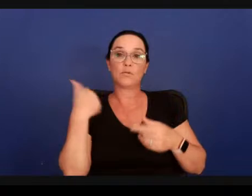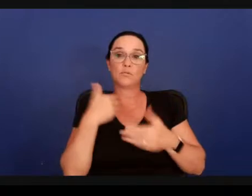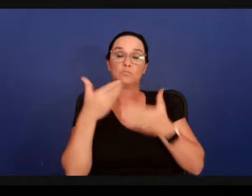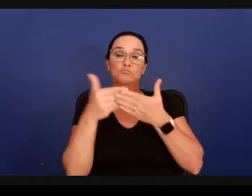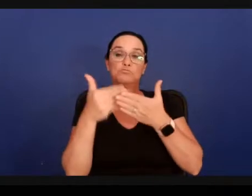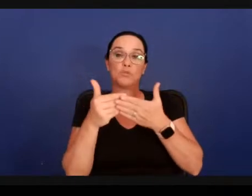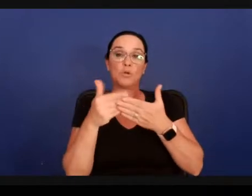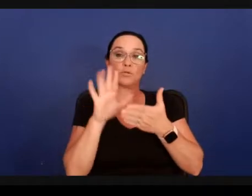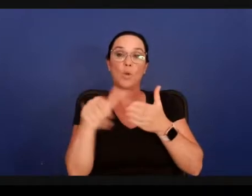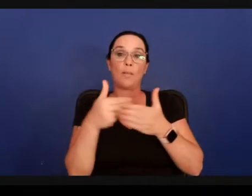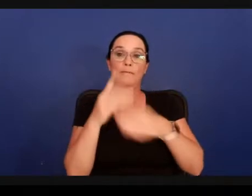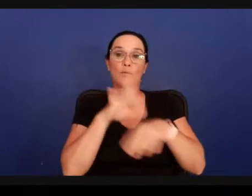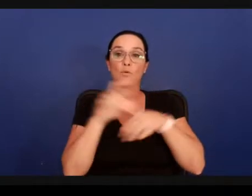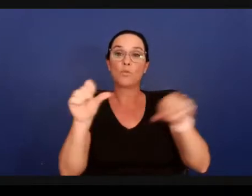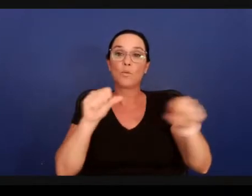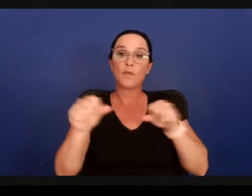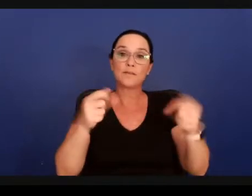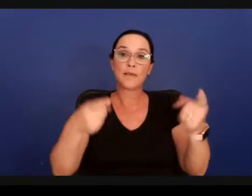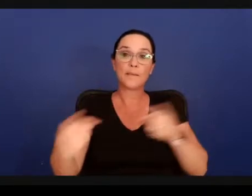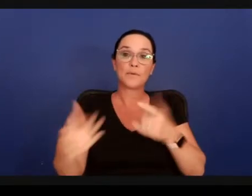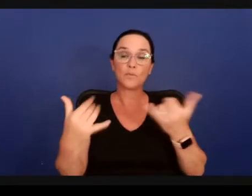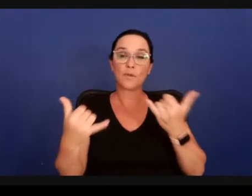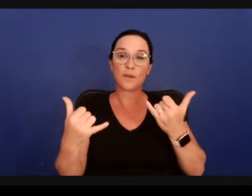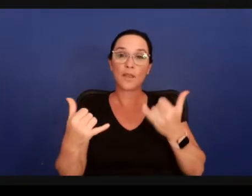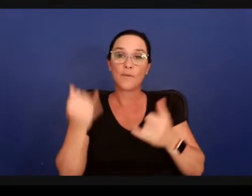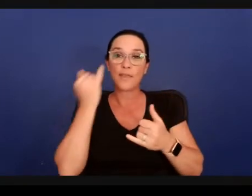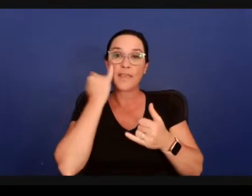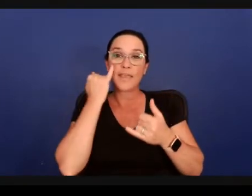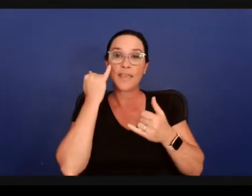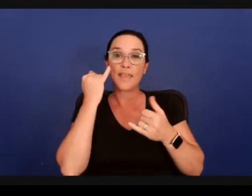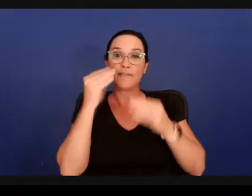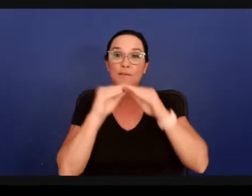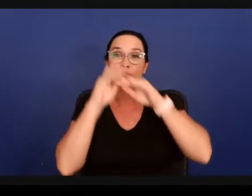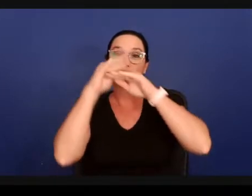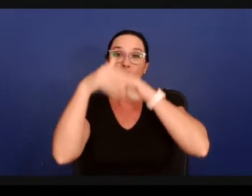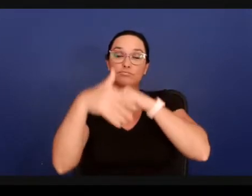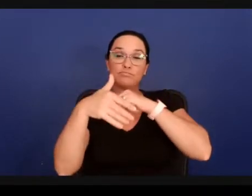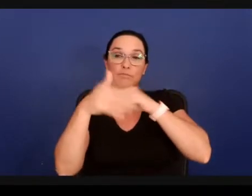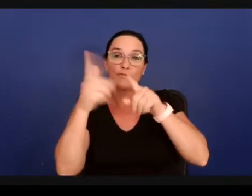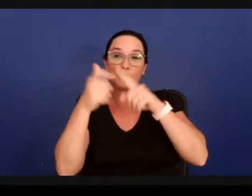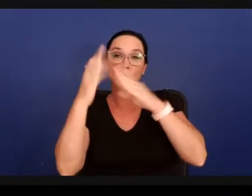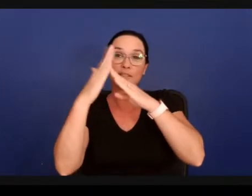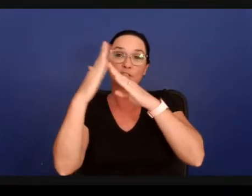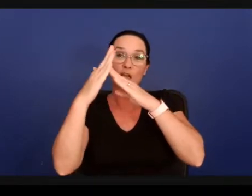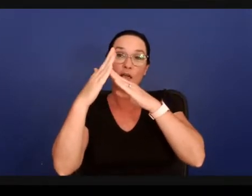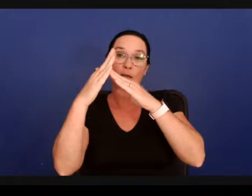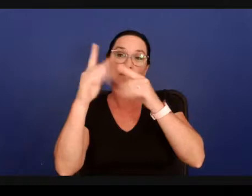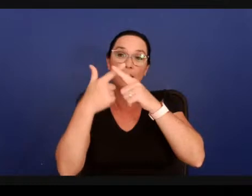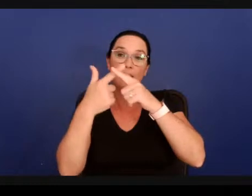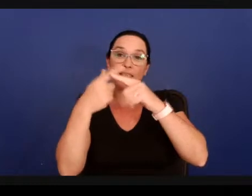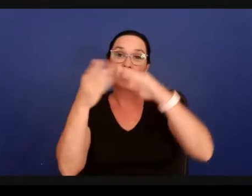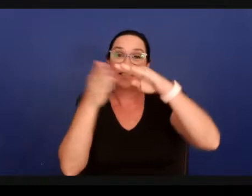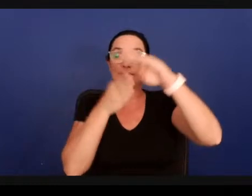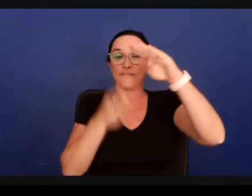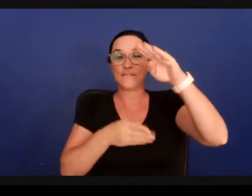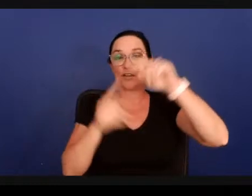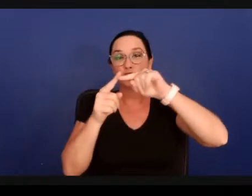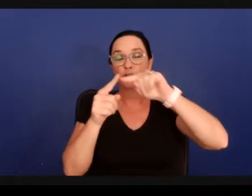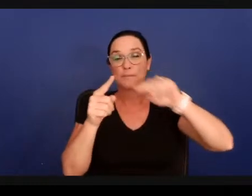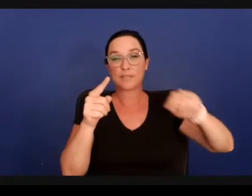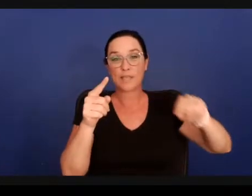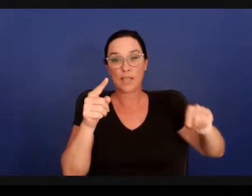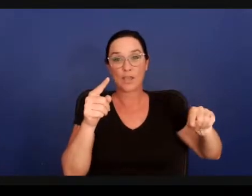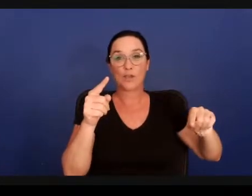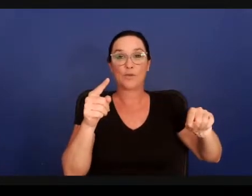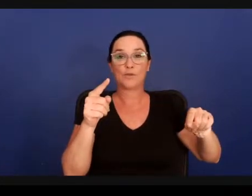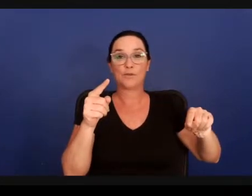of our earthquakes, the connection zone here. If it were to break out at the top and propagate fissures going down, I'm drawing them off the red since you won't